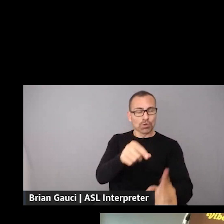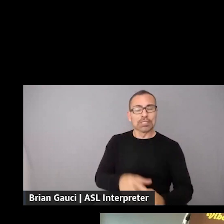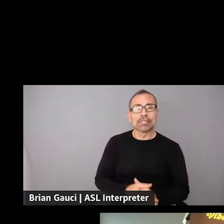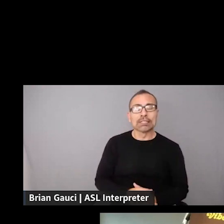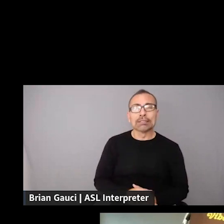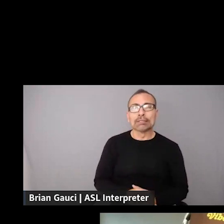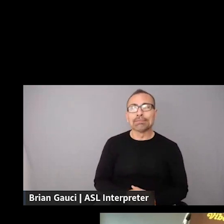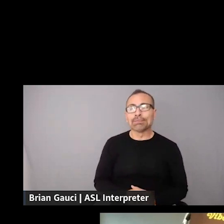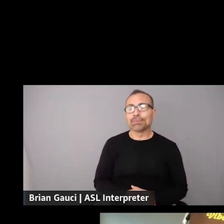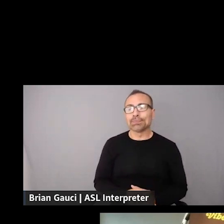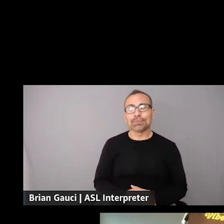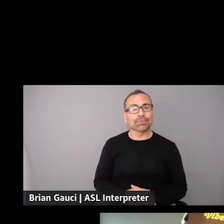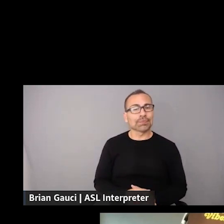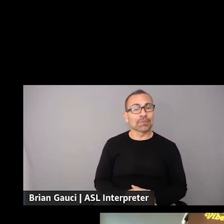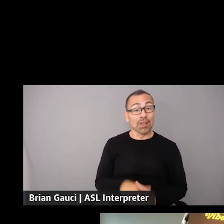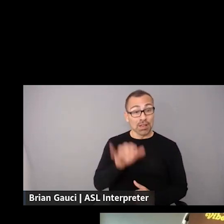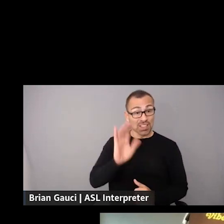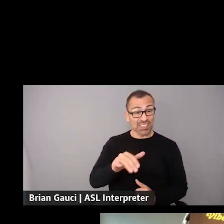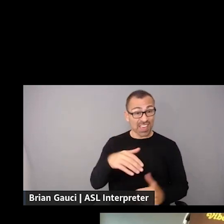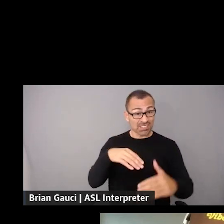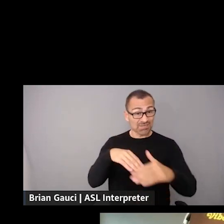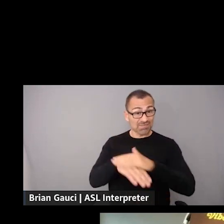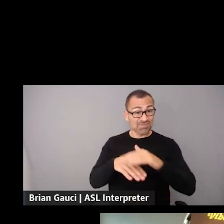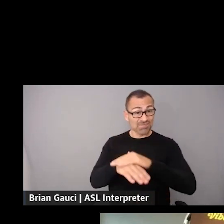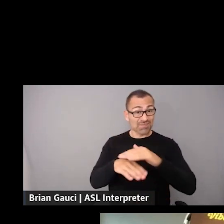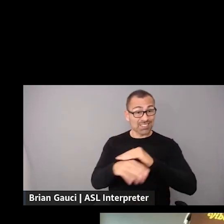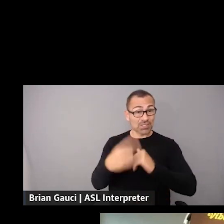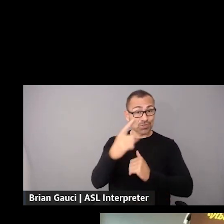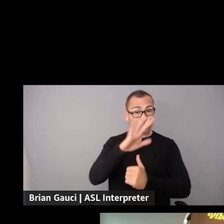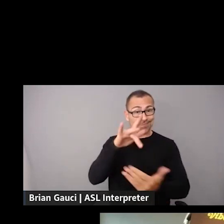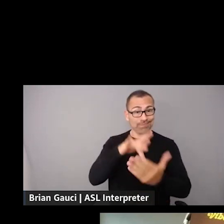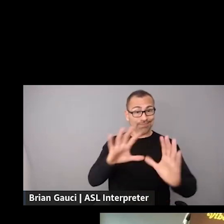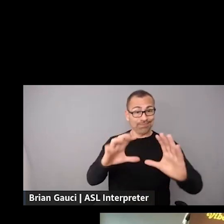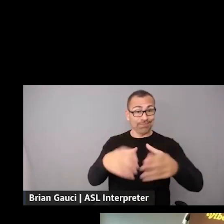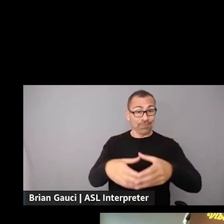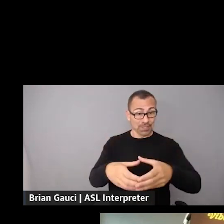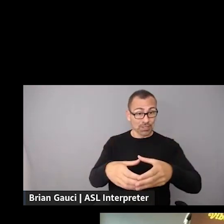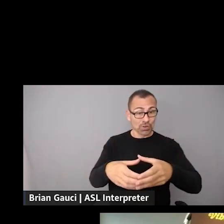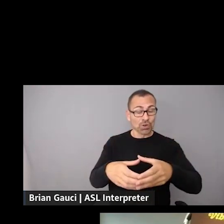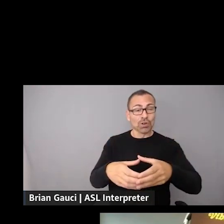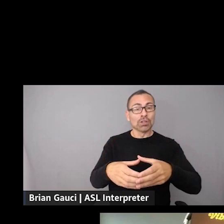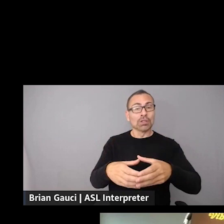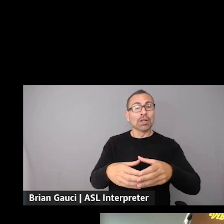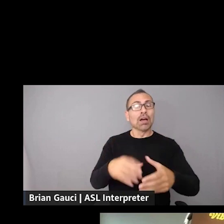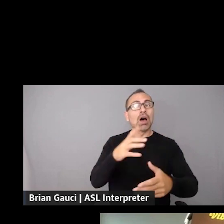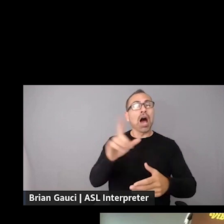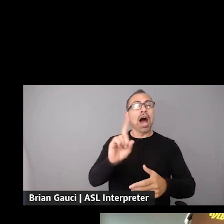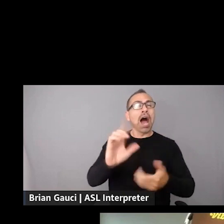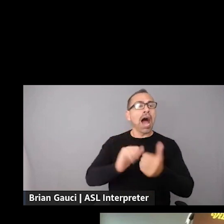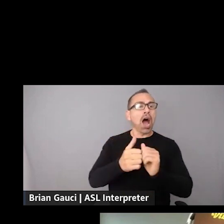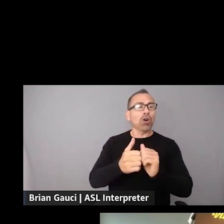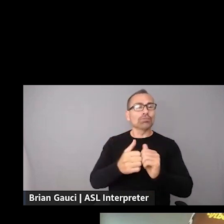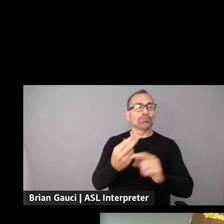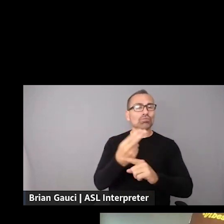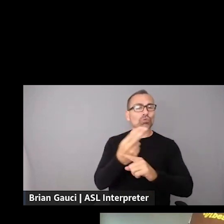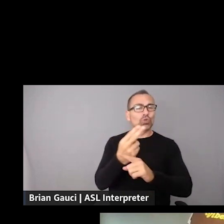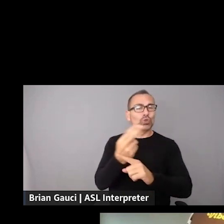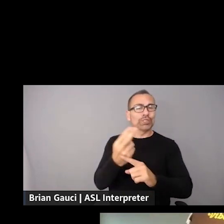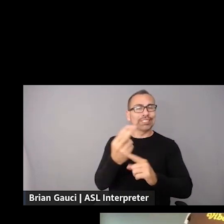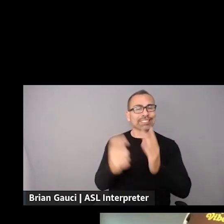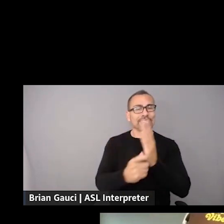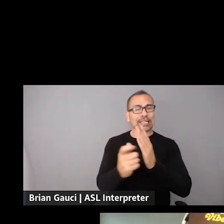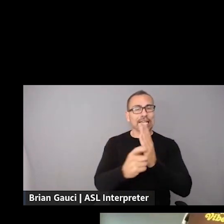you centralize that access, you centralize the understanding about that data in the Glue data catalog. So that maintains